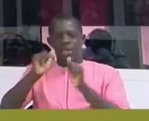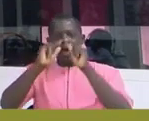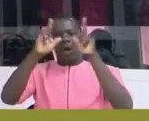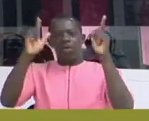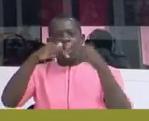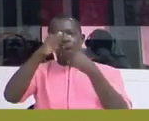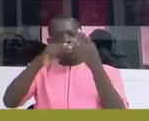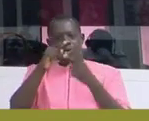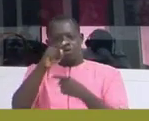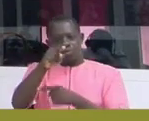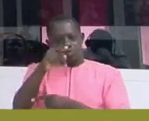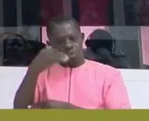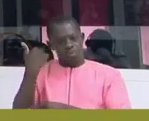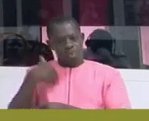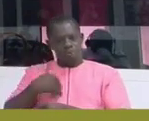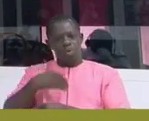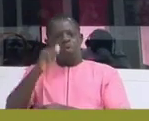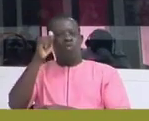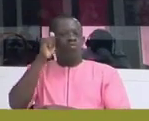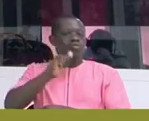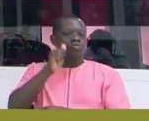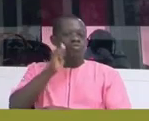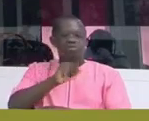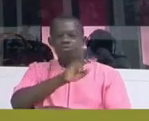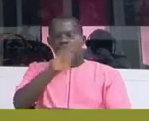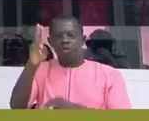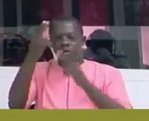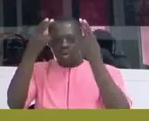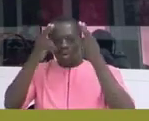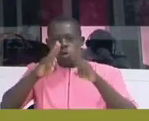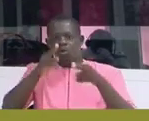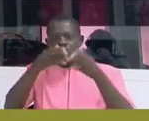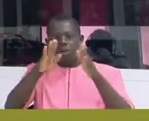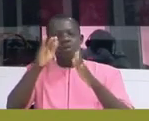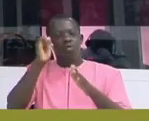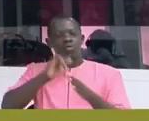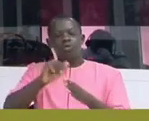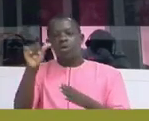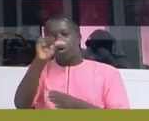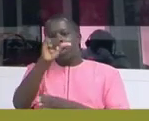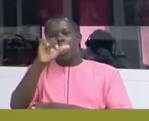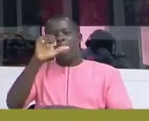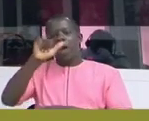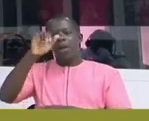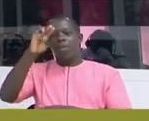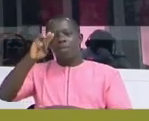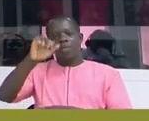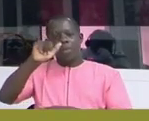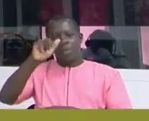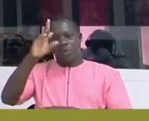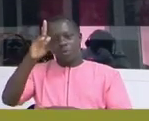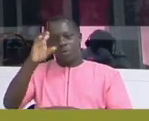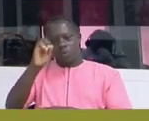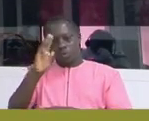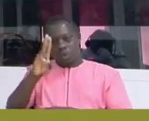fact that you are going to you on unlawfully use Amadu Samba strokes?